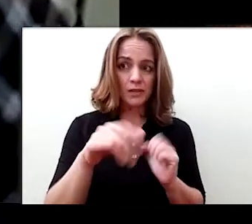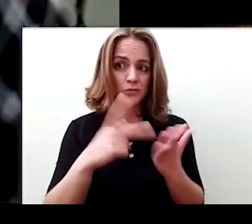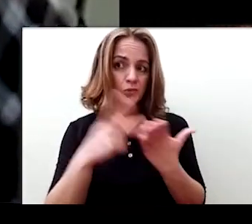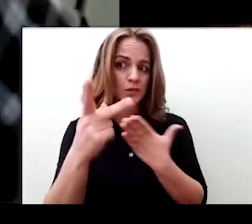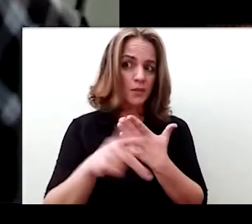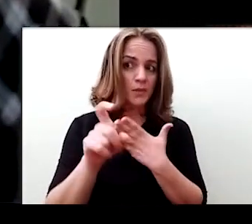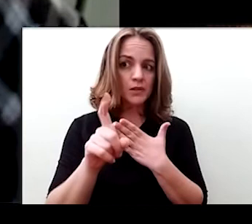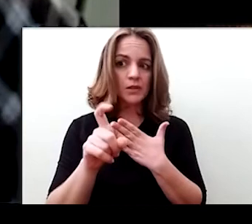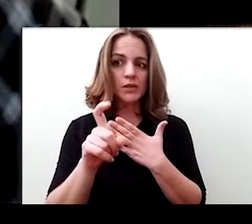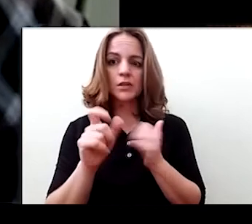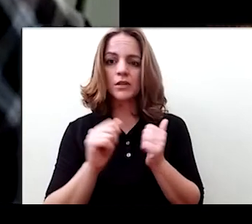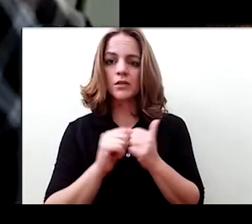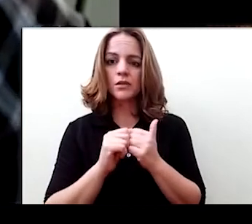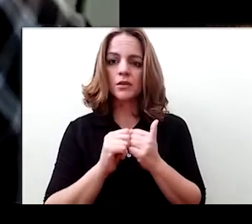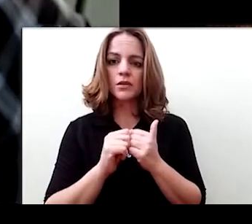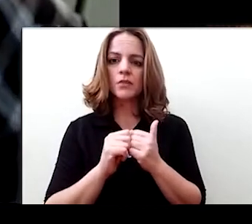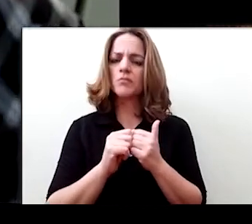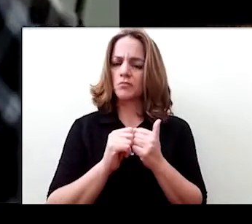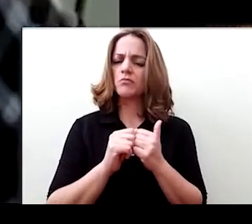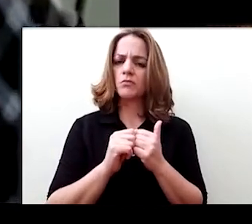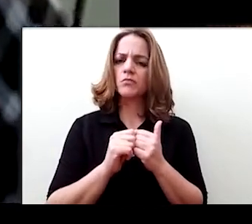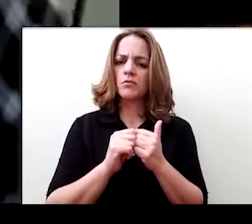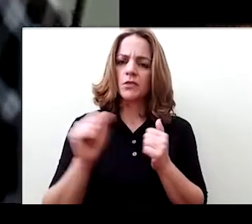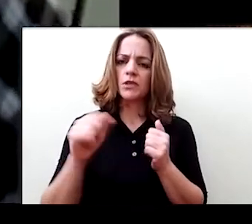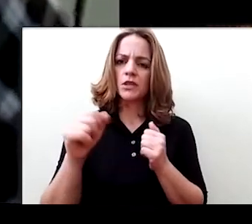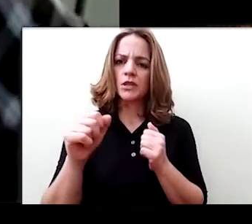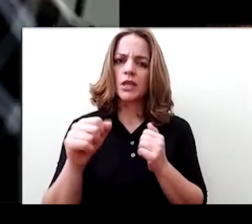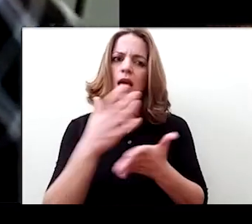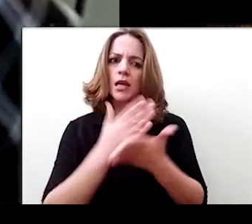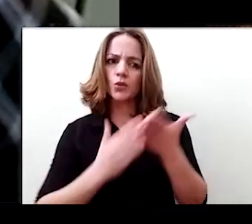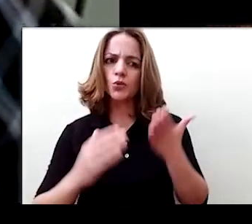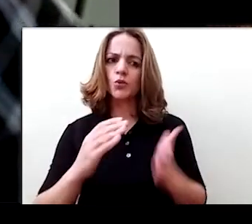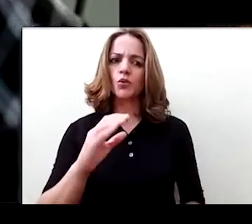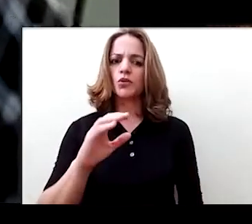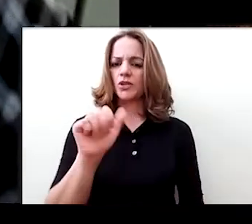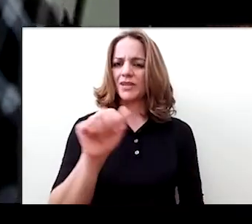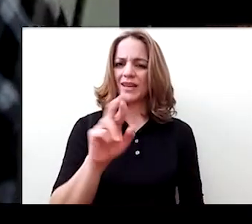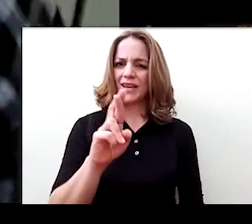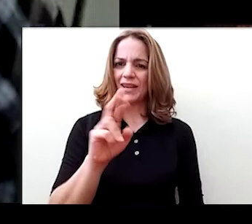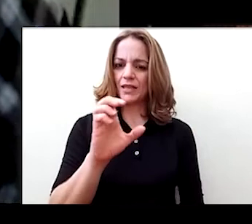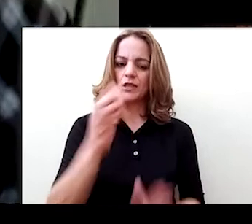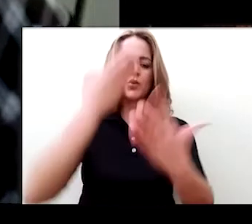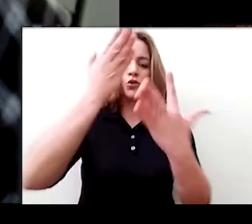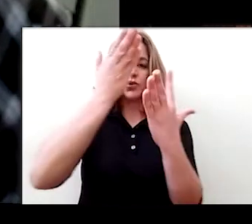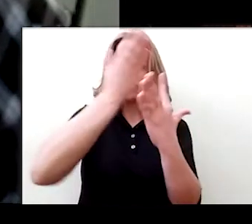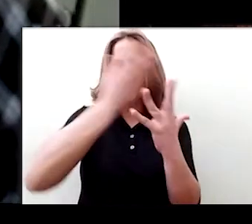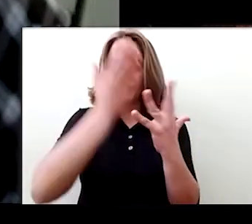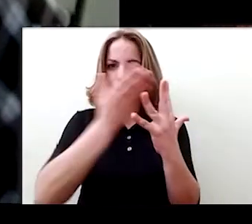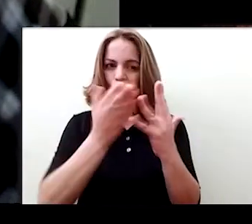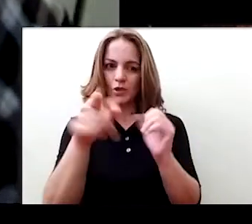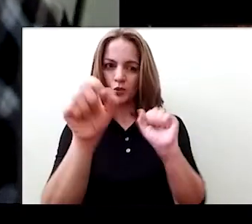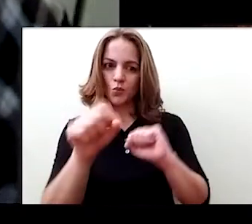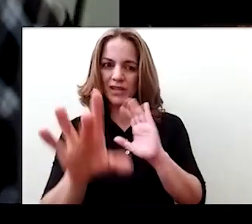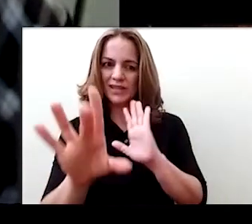Christina linked to some of the archived episodes, so those are definitely some of the episodes are definitely available online. Centro has a rather extensive collection